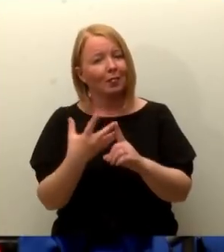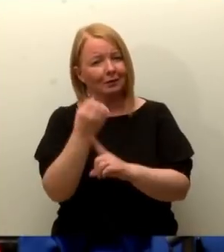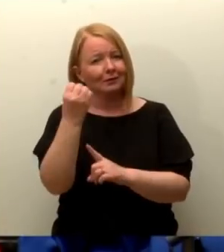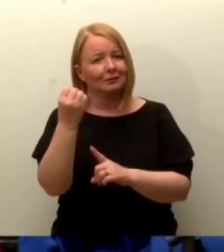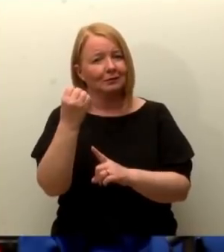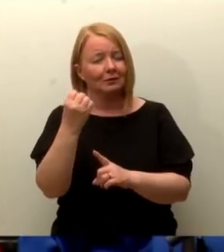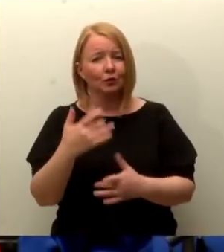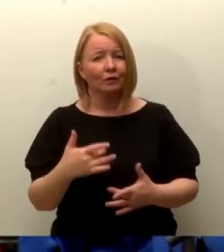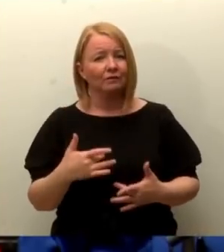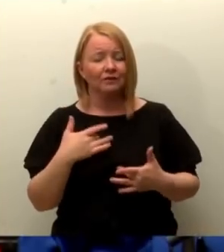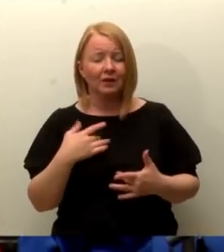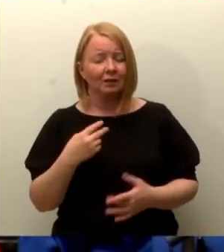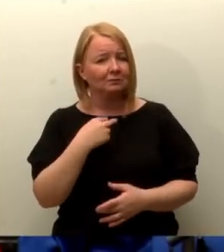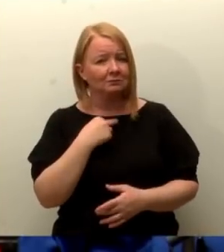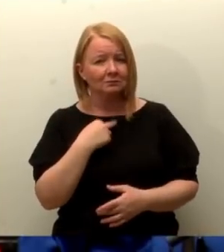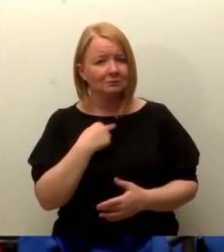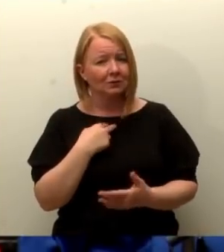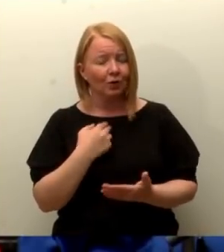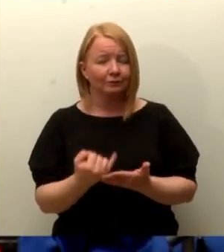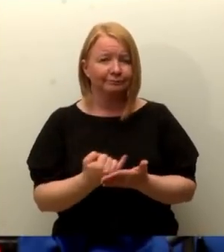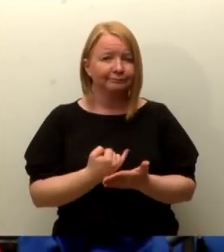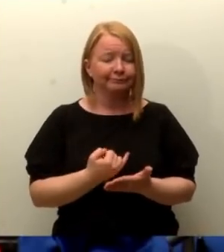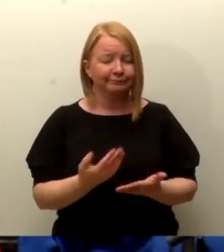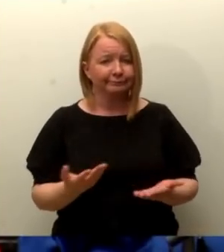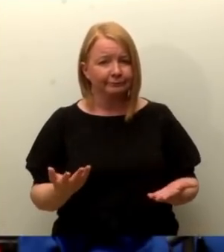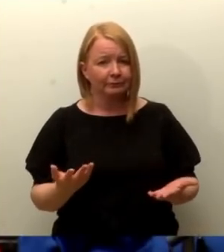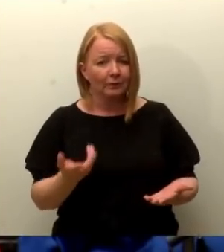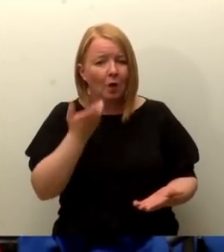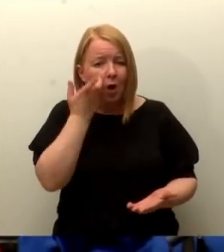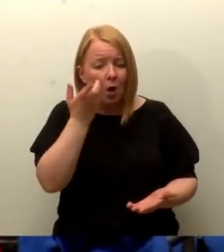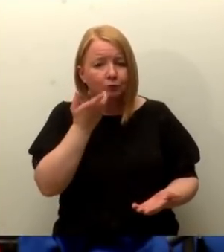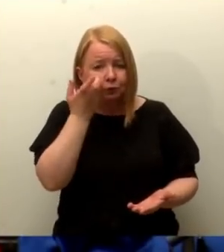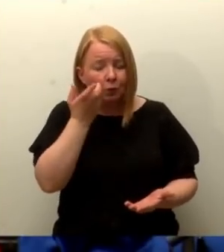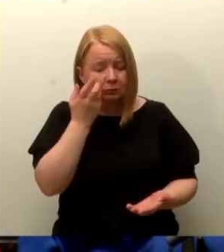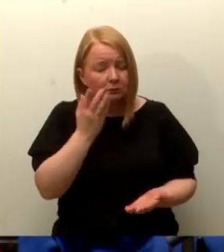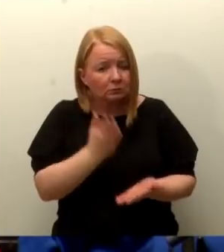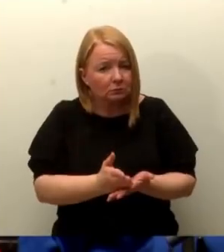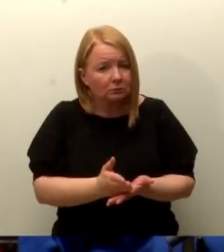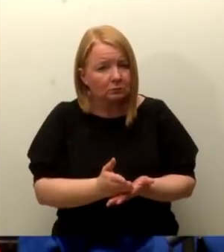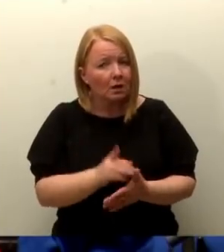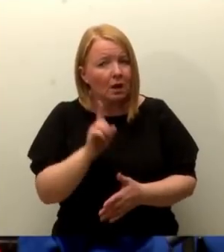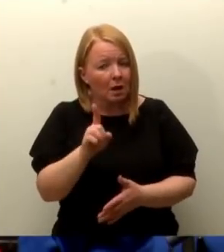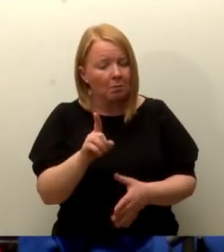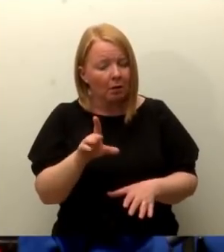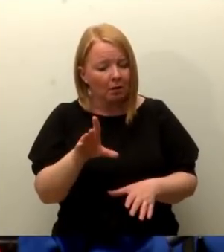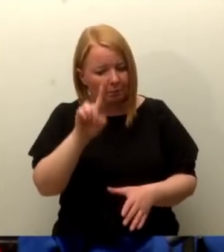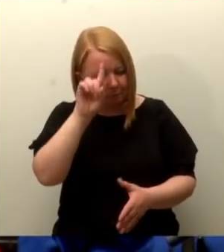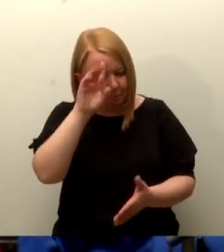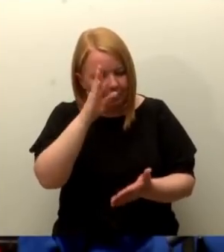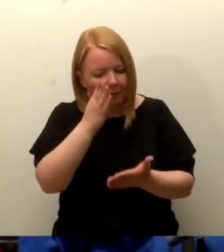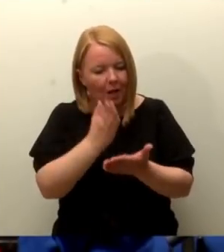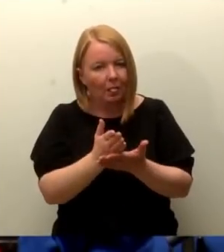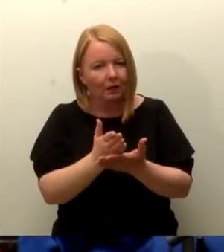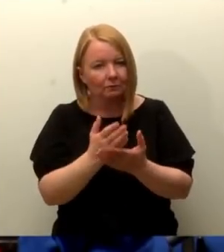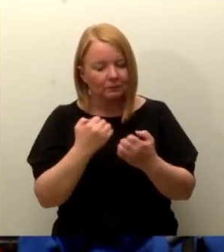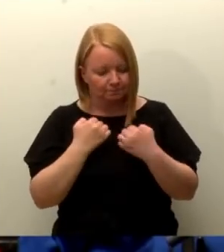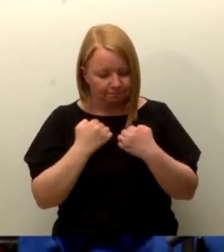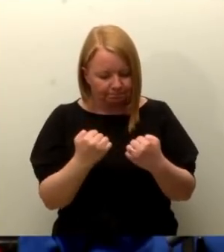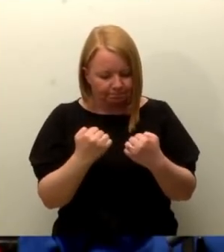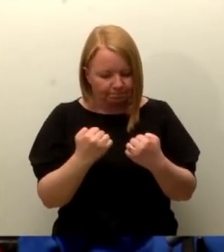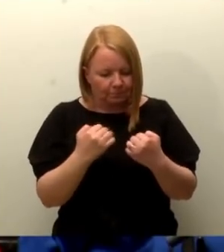feel disappointed or dejected because they will always come, but you have to have that belief in yourself to overcome